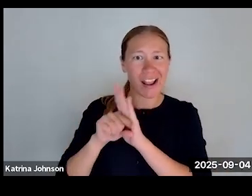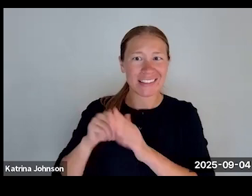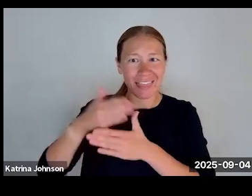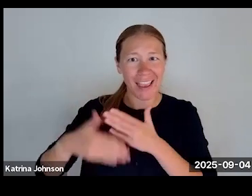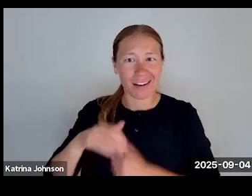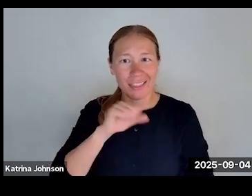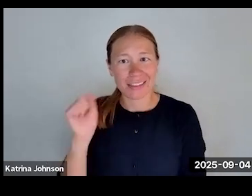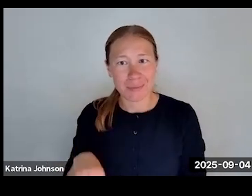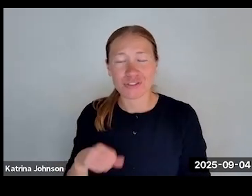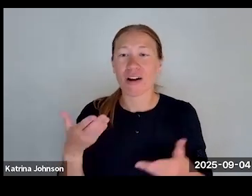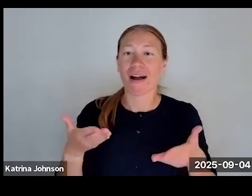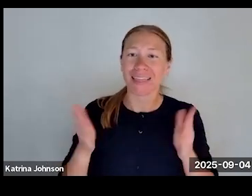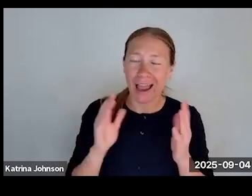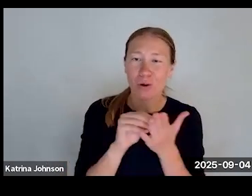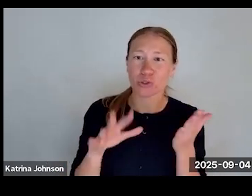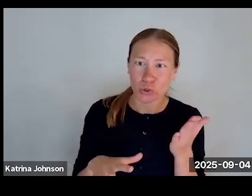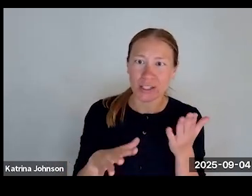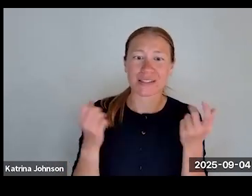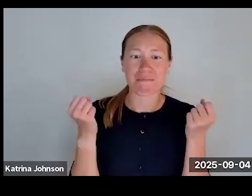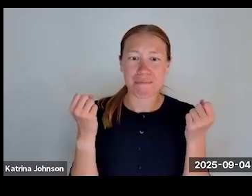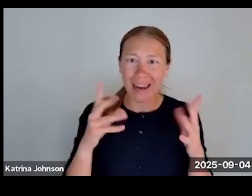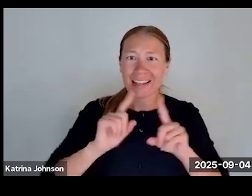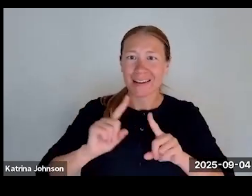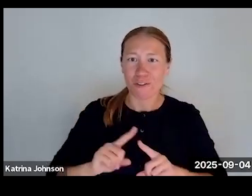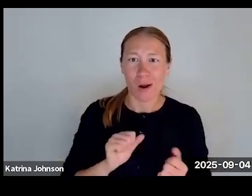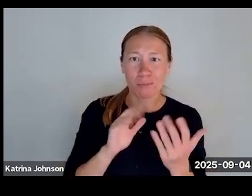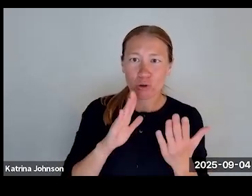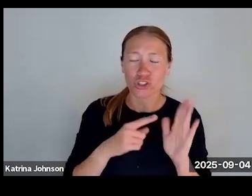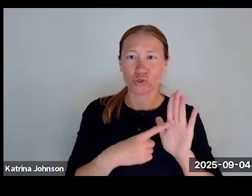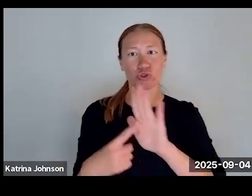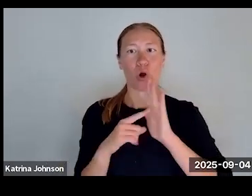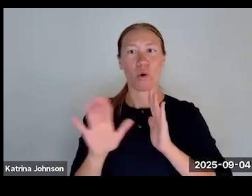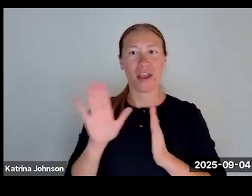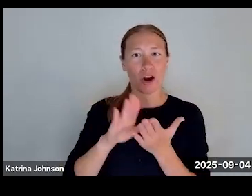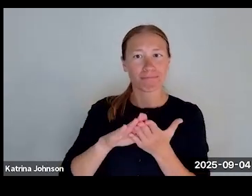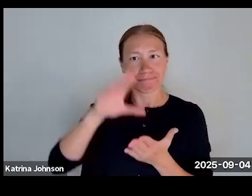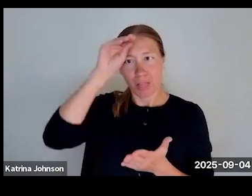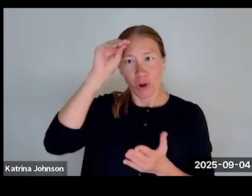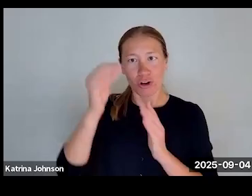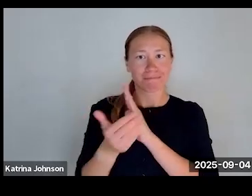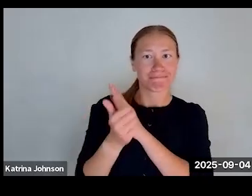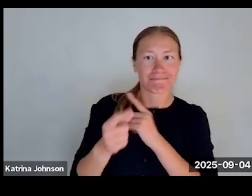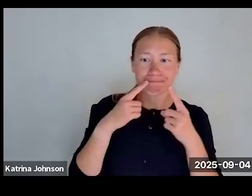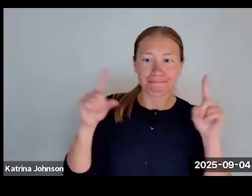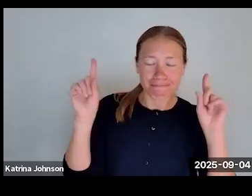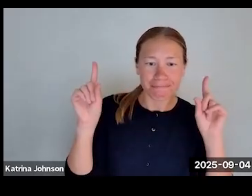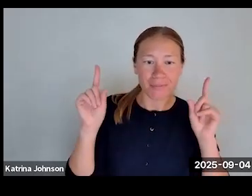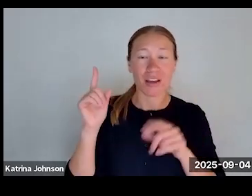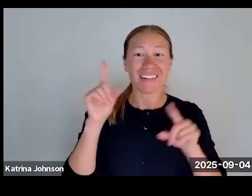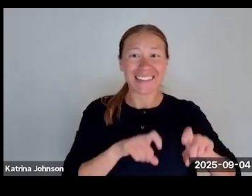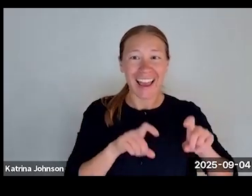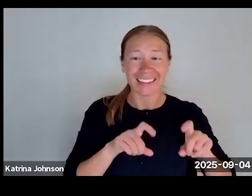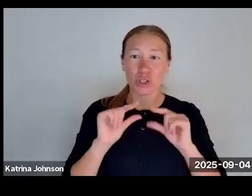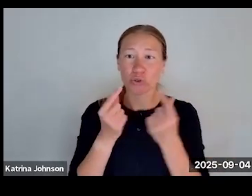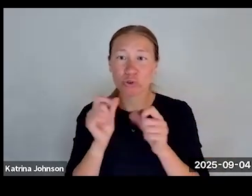give students multiple ways to demonstrate their learning through tests, projects, presentations, or group work, as